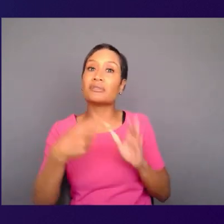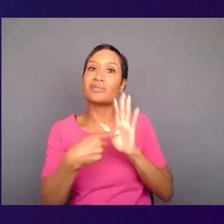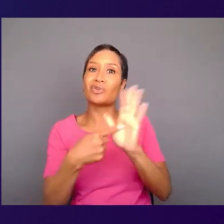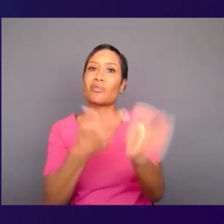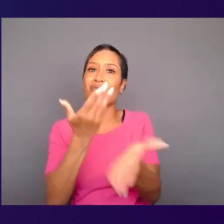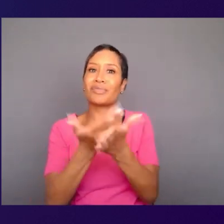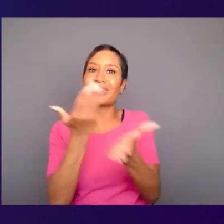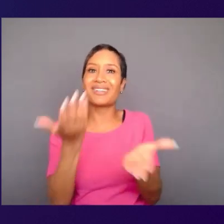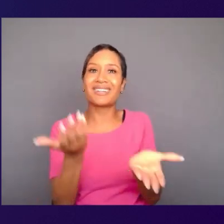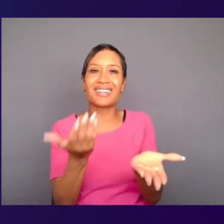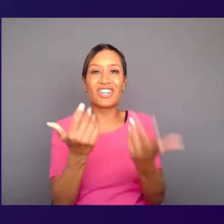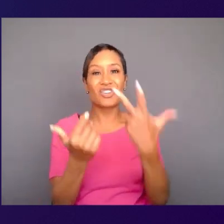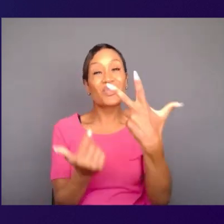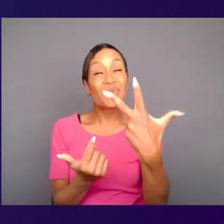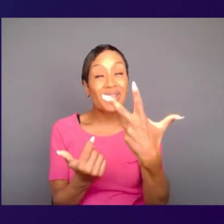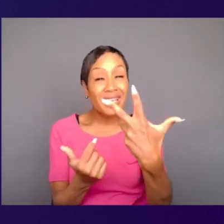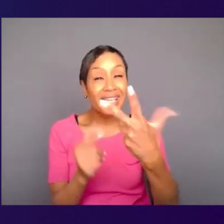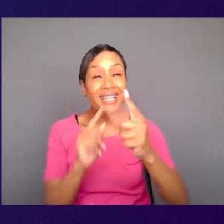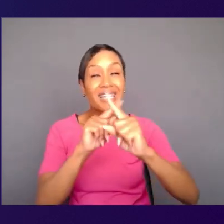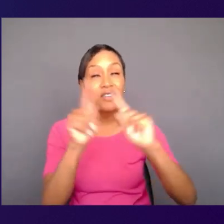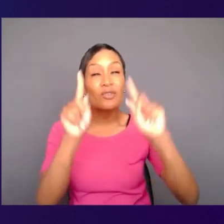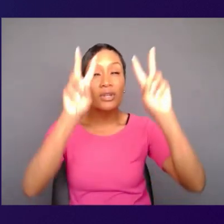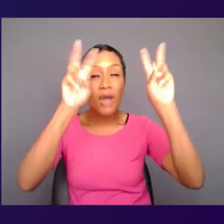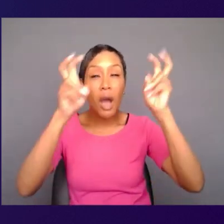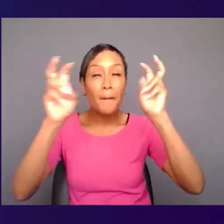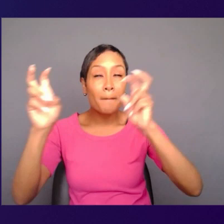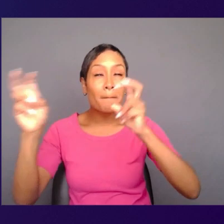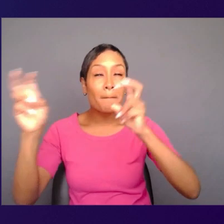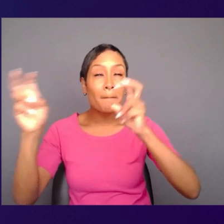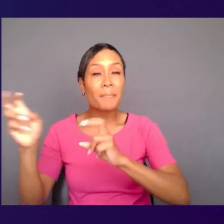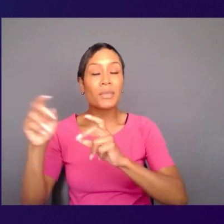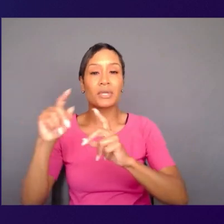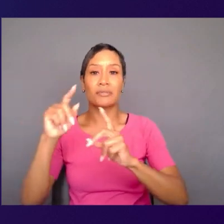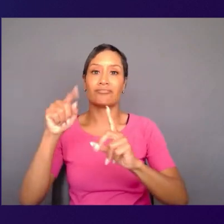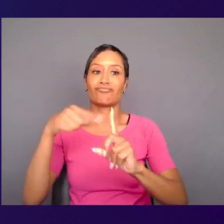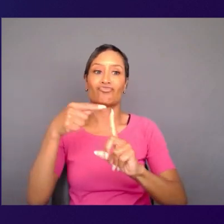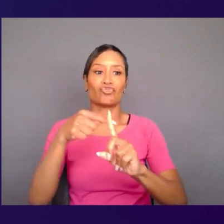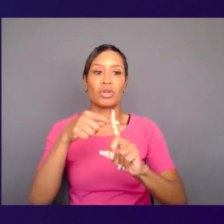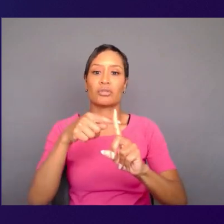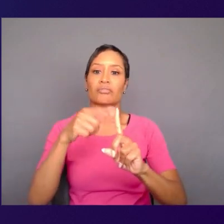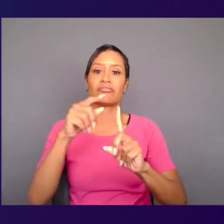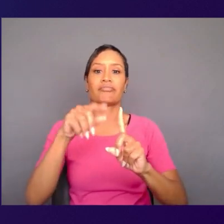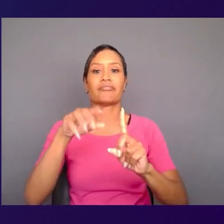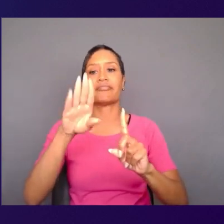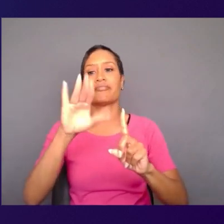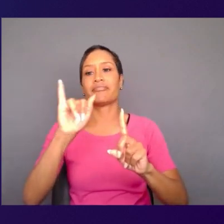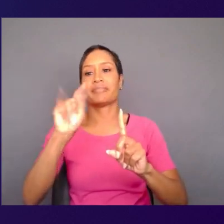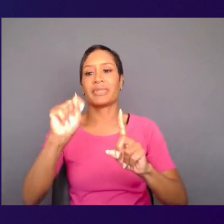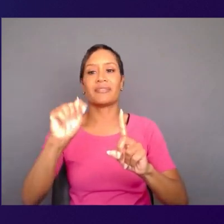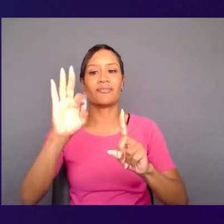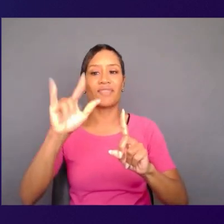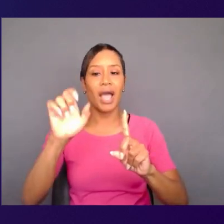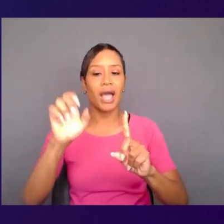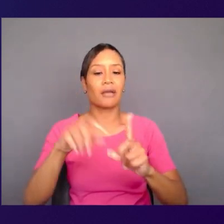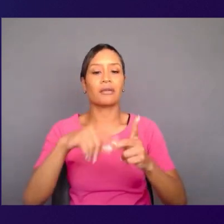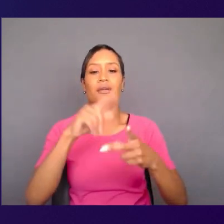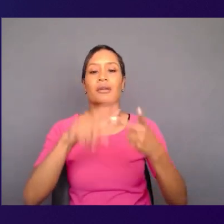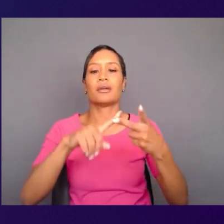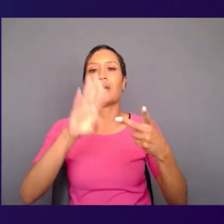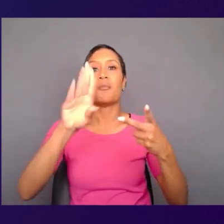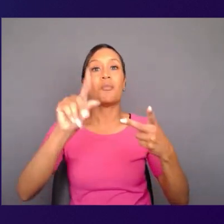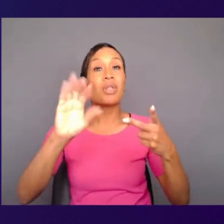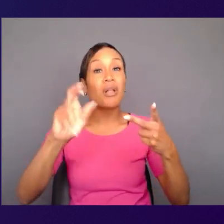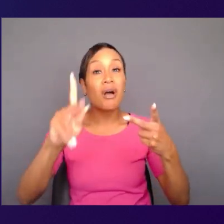mean, we have 3 different topics just within object, file, and block. I don't think a lot of